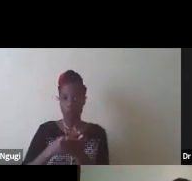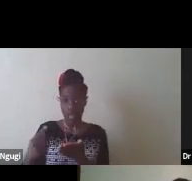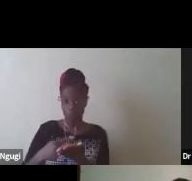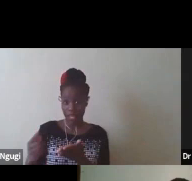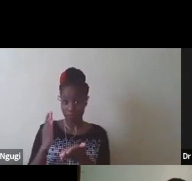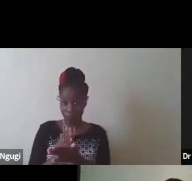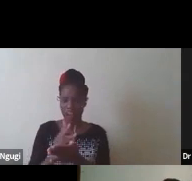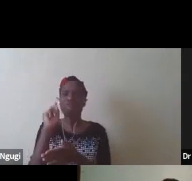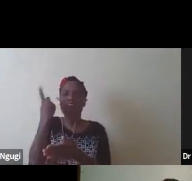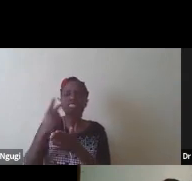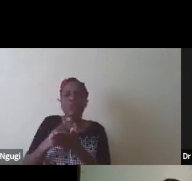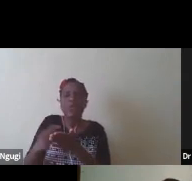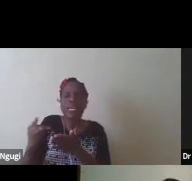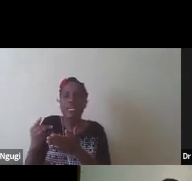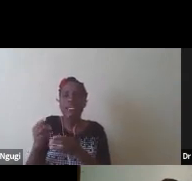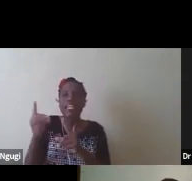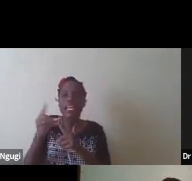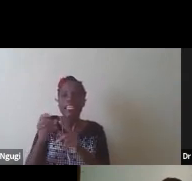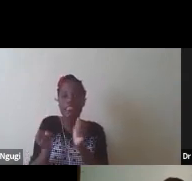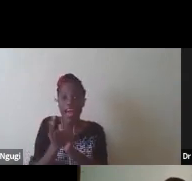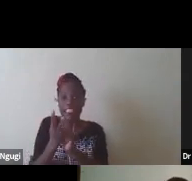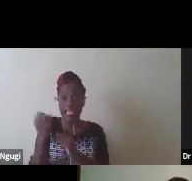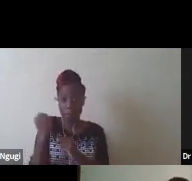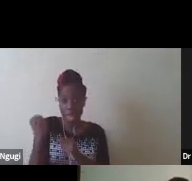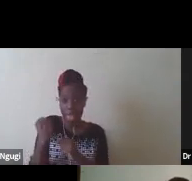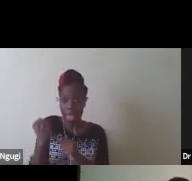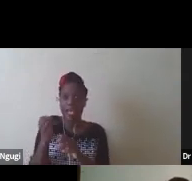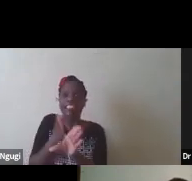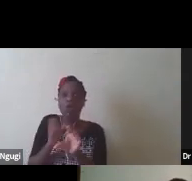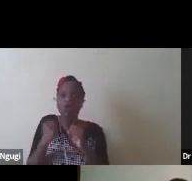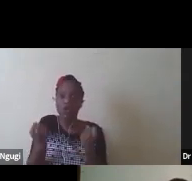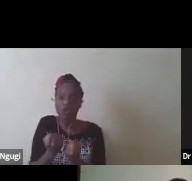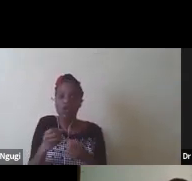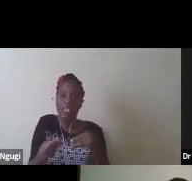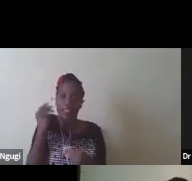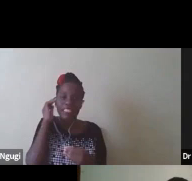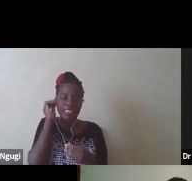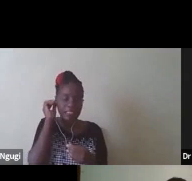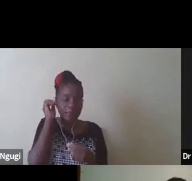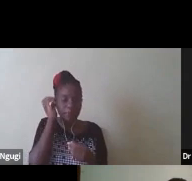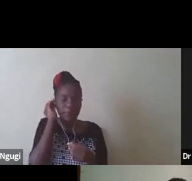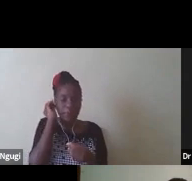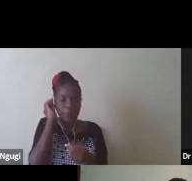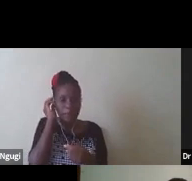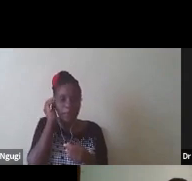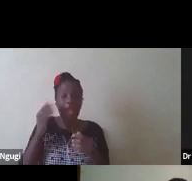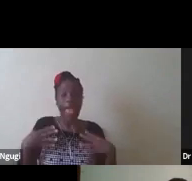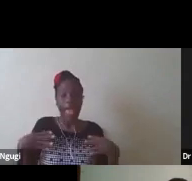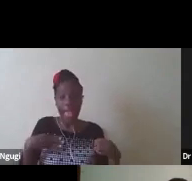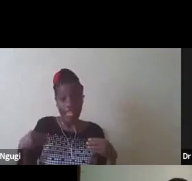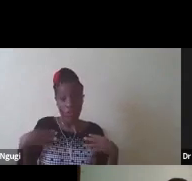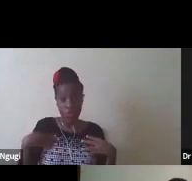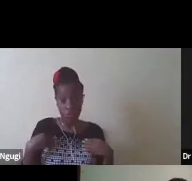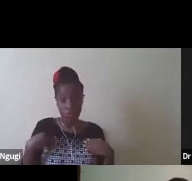had was on the 13th of May, where we looked at psychosocial disability and human rights, where we delved much into the implications for practice in